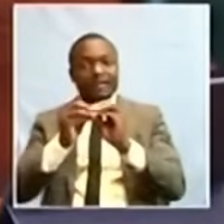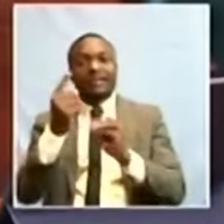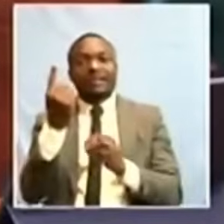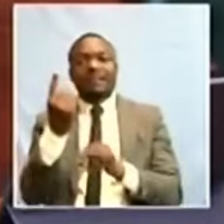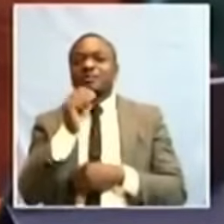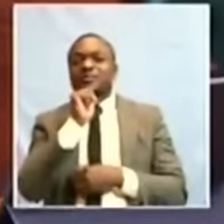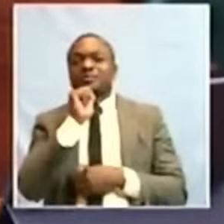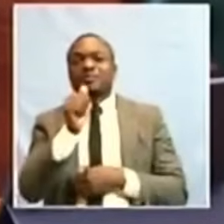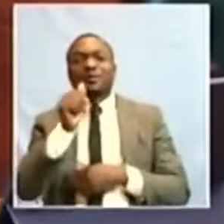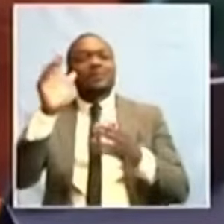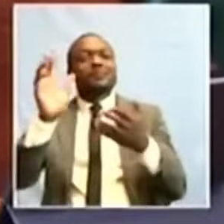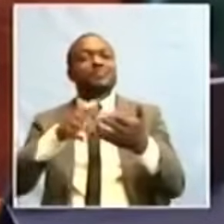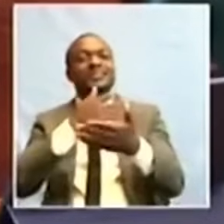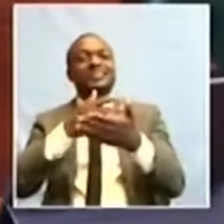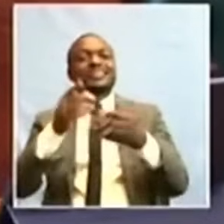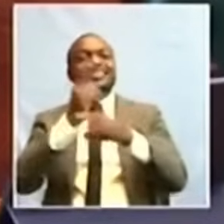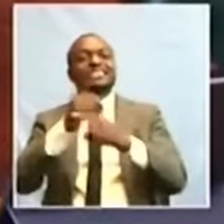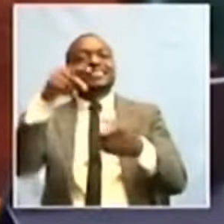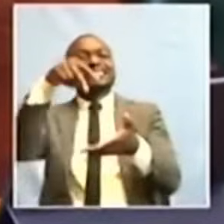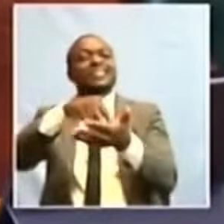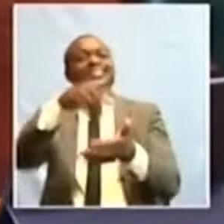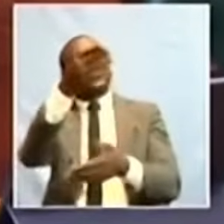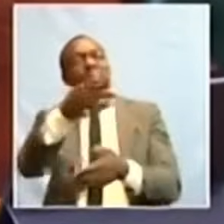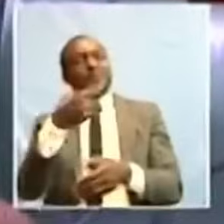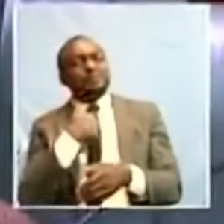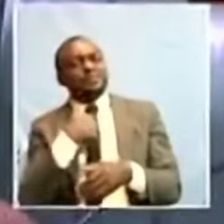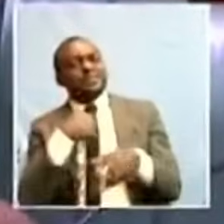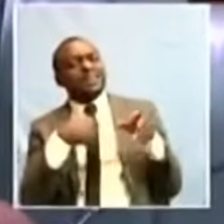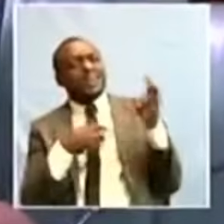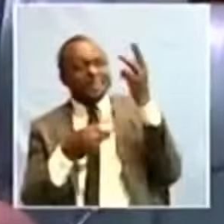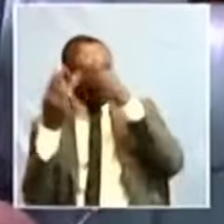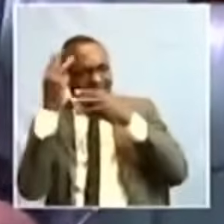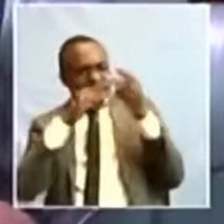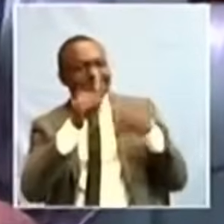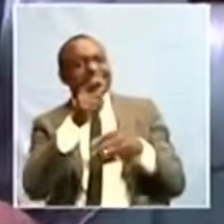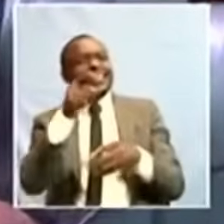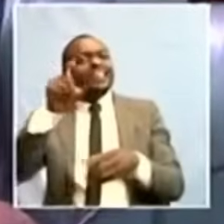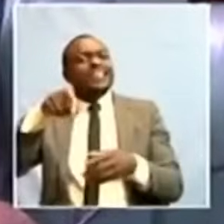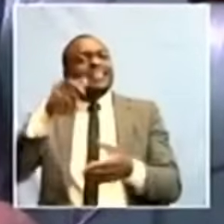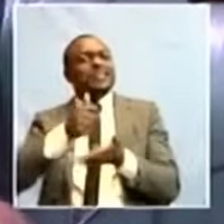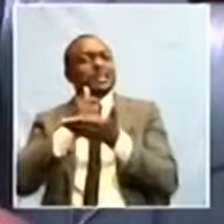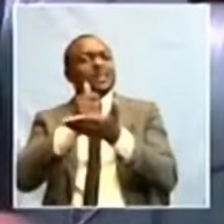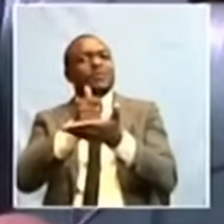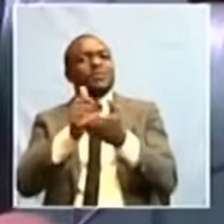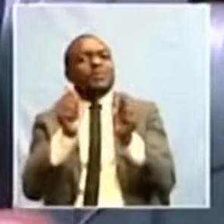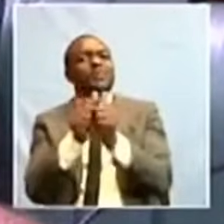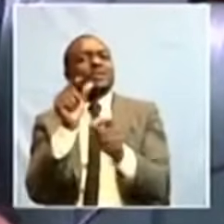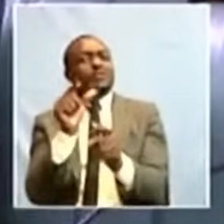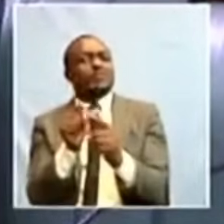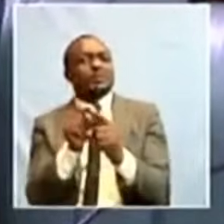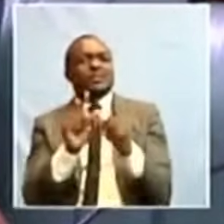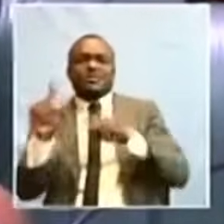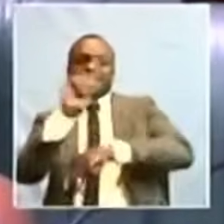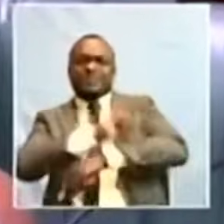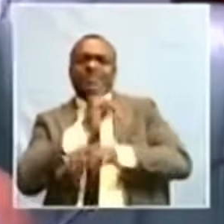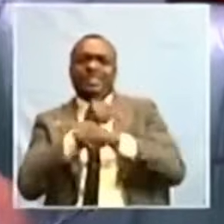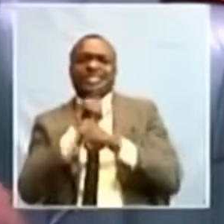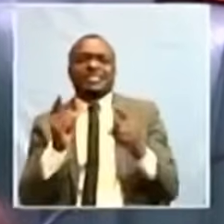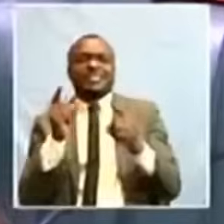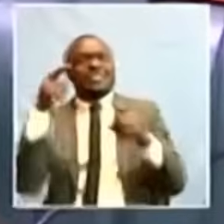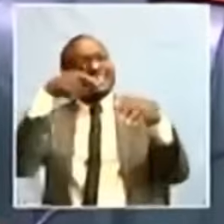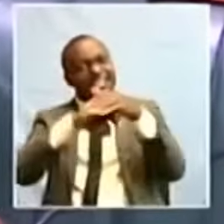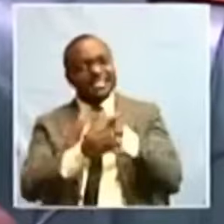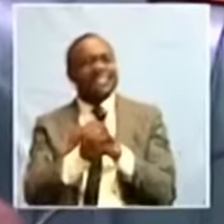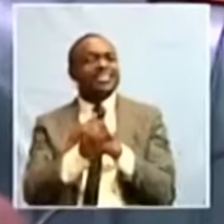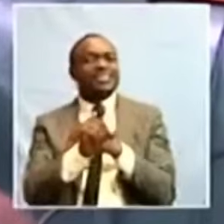not even singing, he was just standing there. I was just wondering, does he need help with the words? So today he has just woken